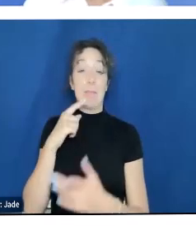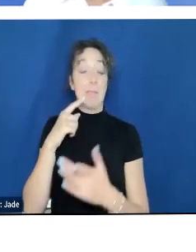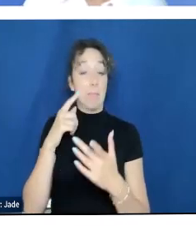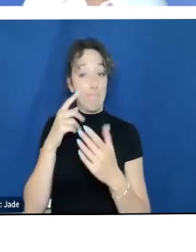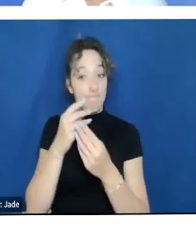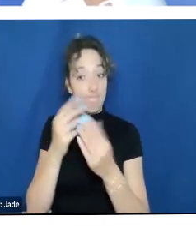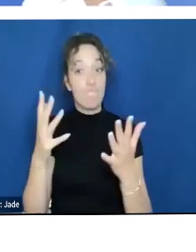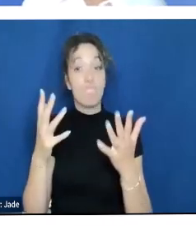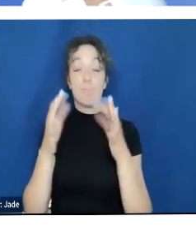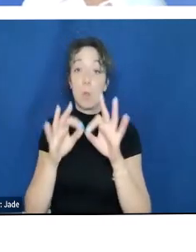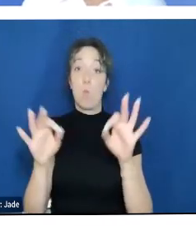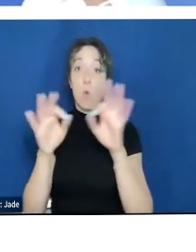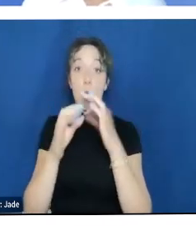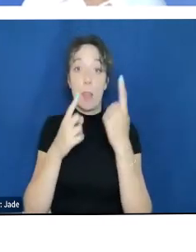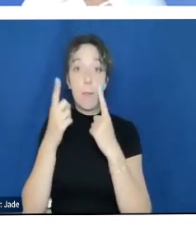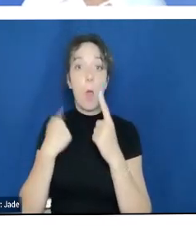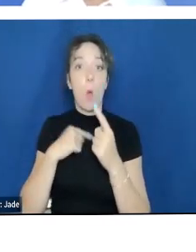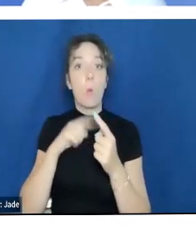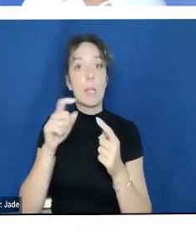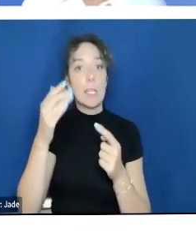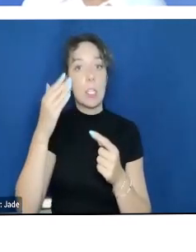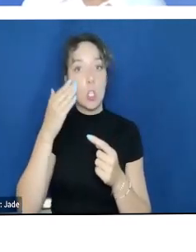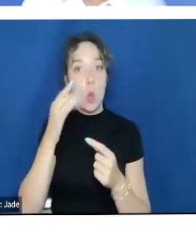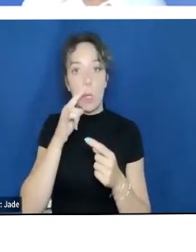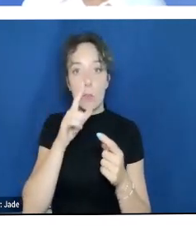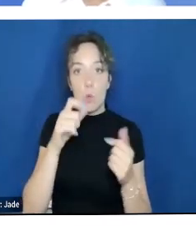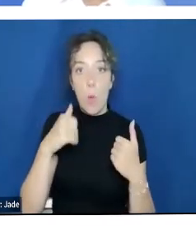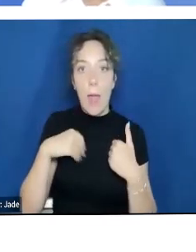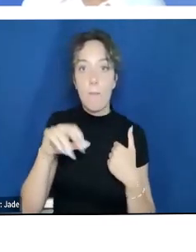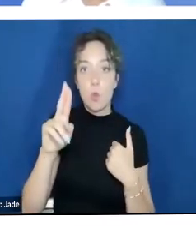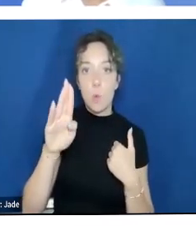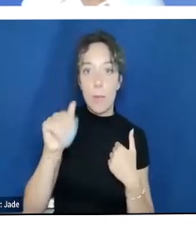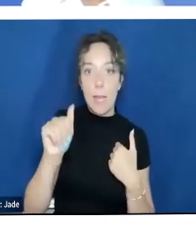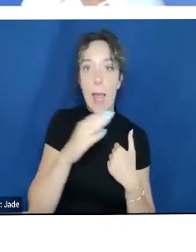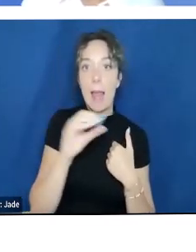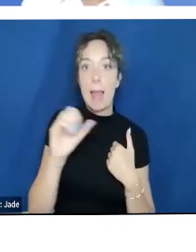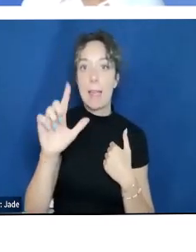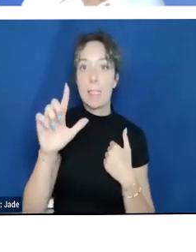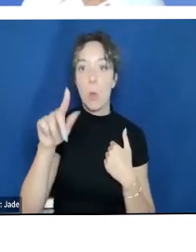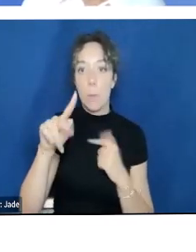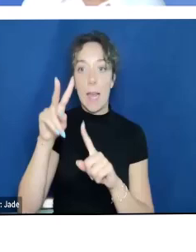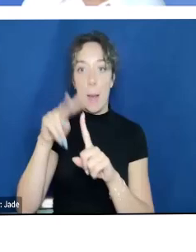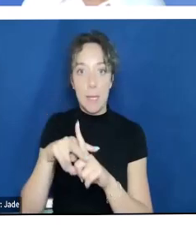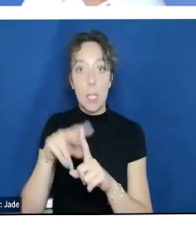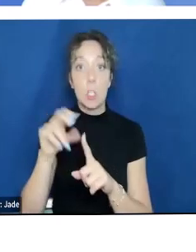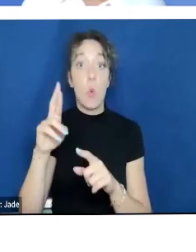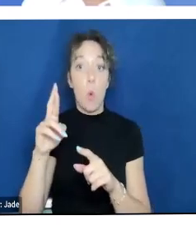need to know the kids who have a UBA, an SLP application, or extended benefits.